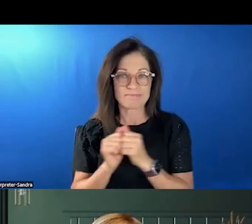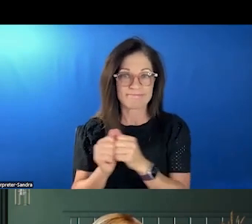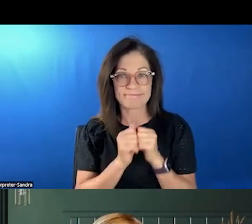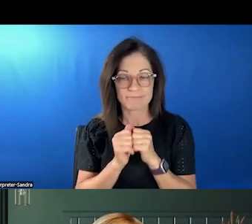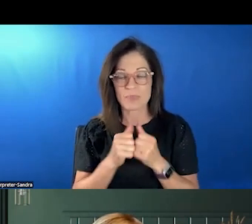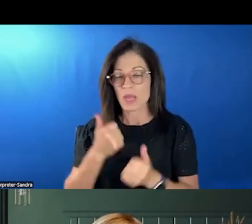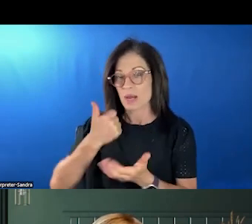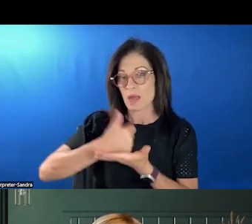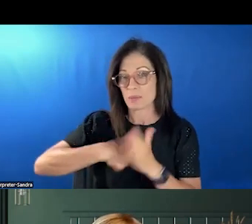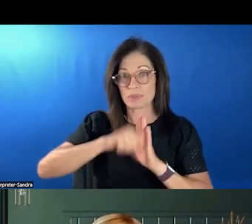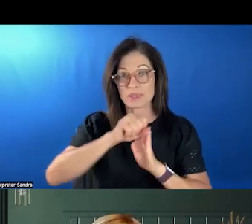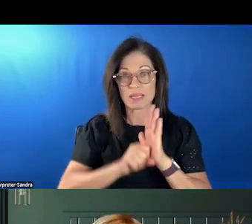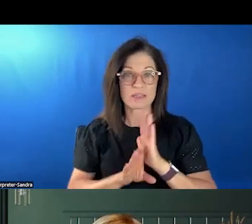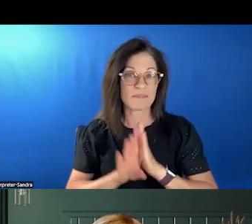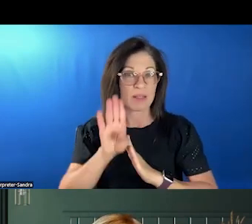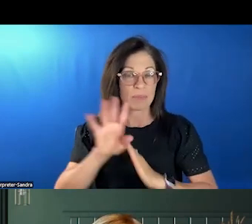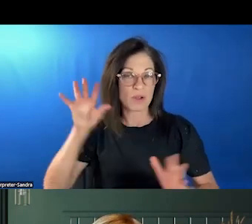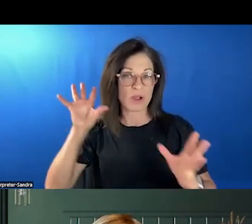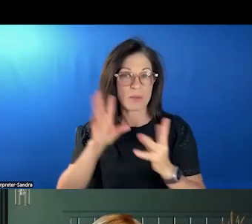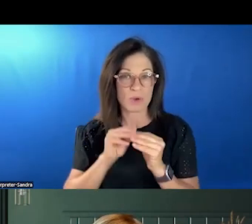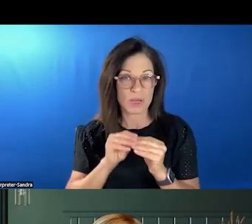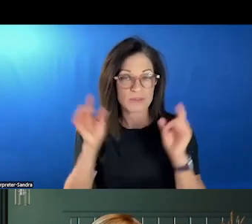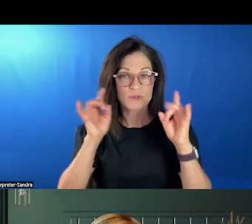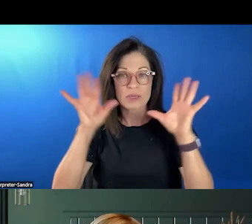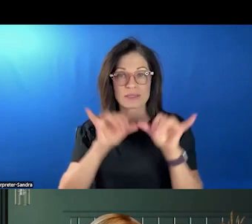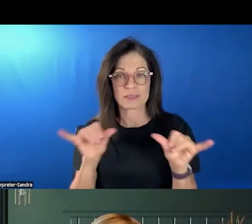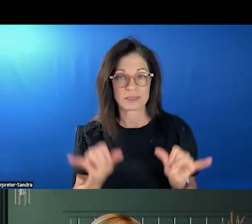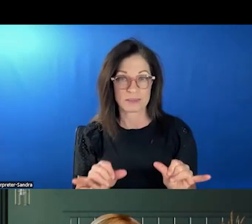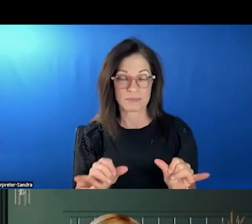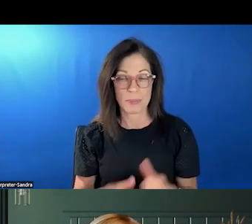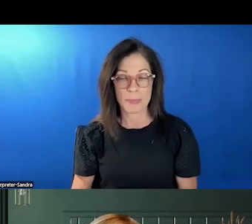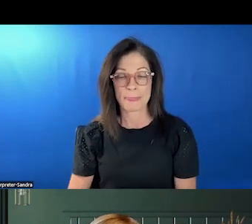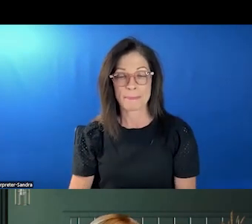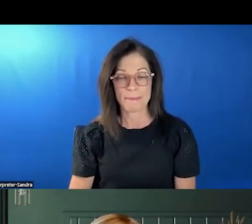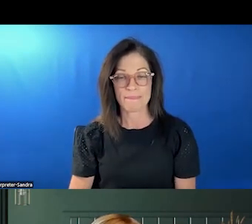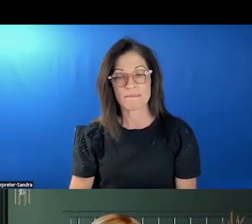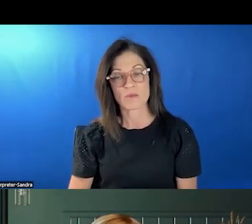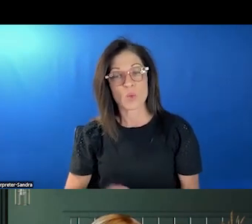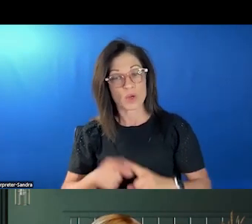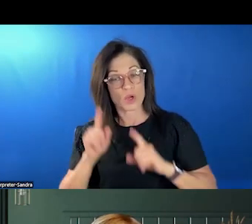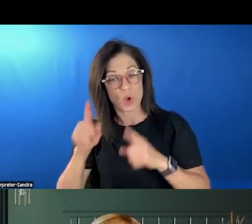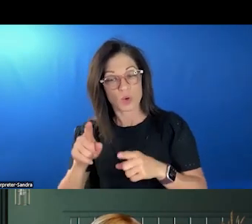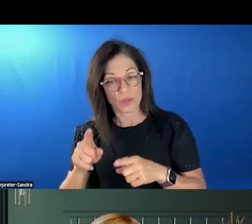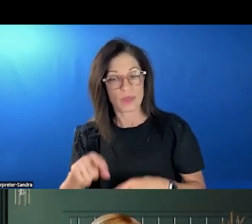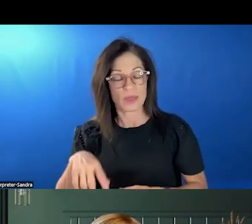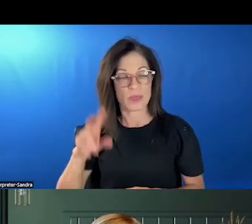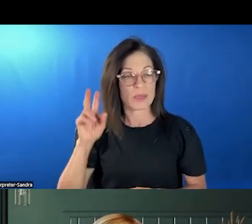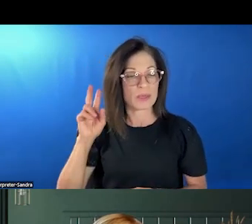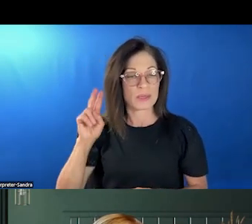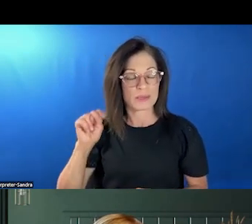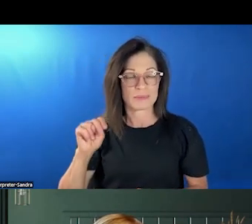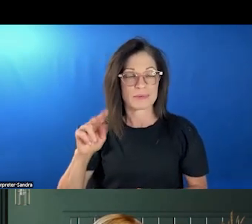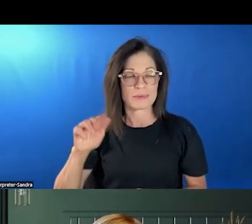states develop their comprehensive crisis system. When you go to the National Council